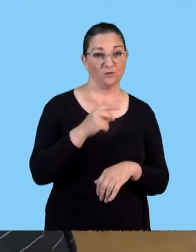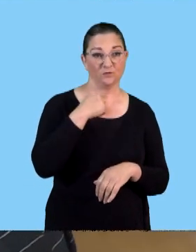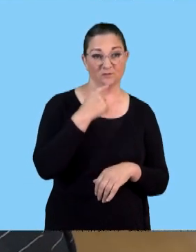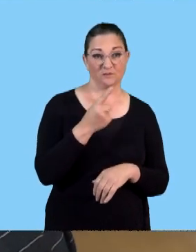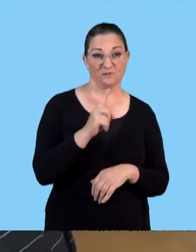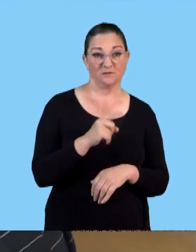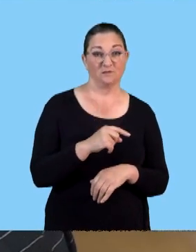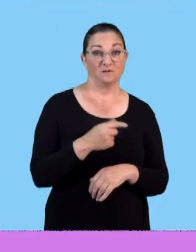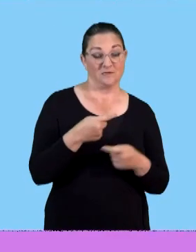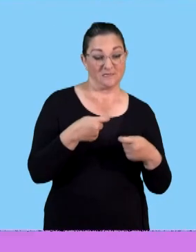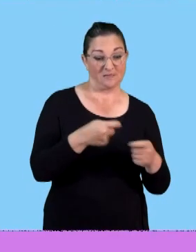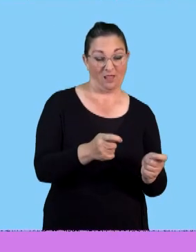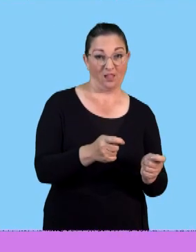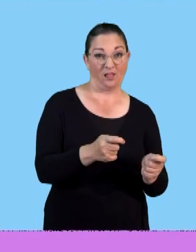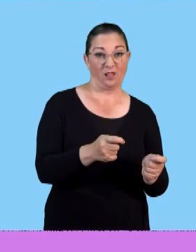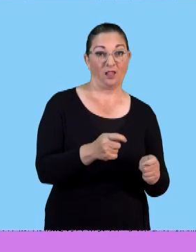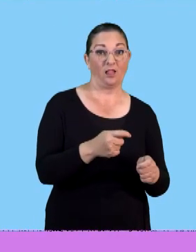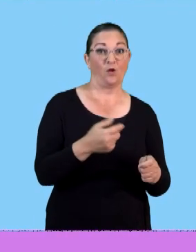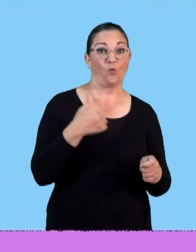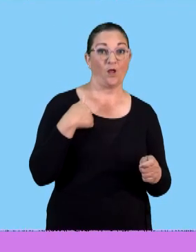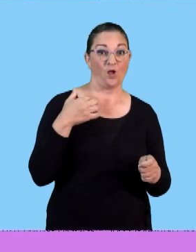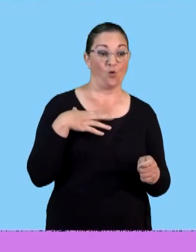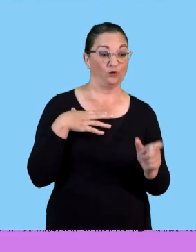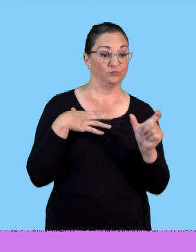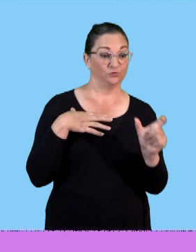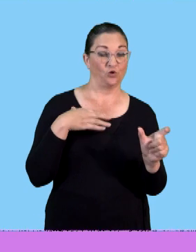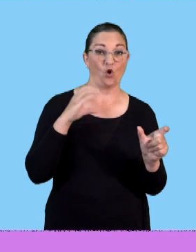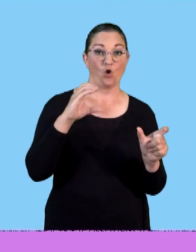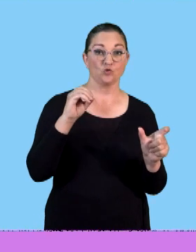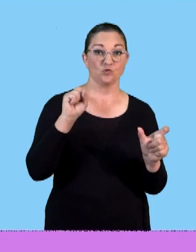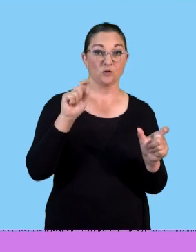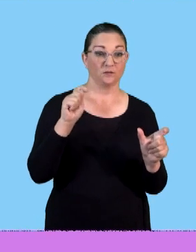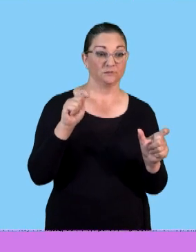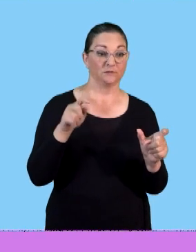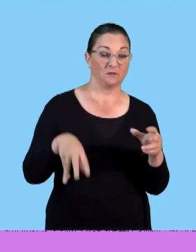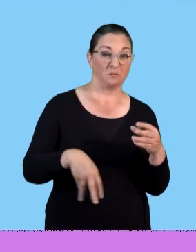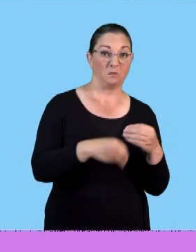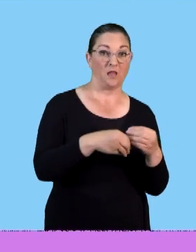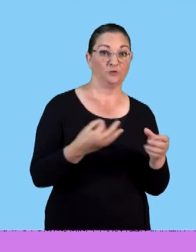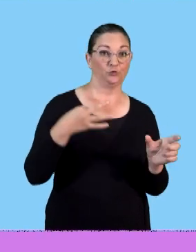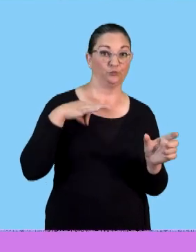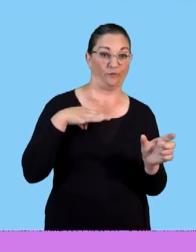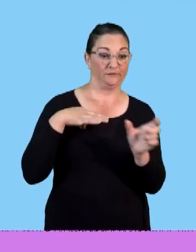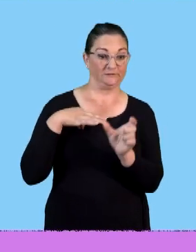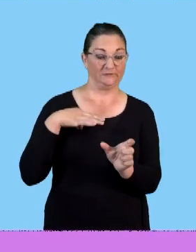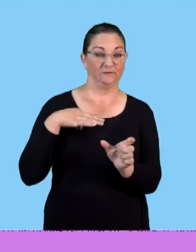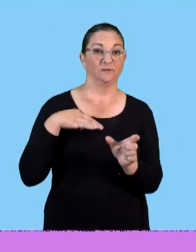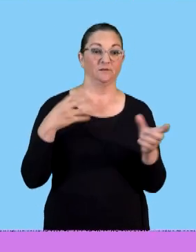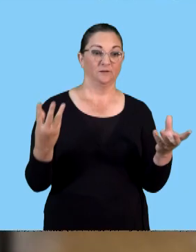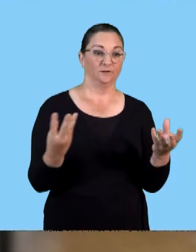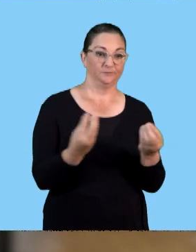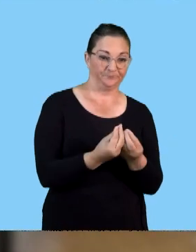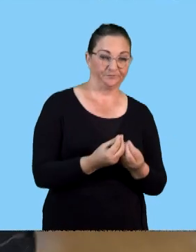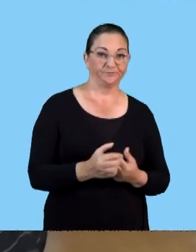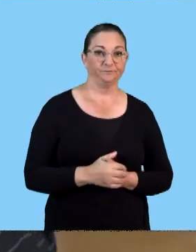clearly indicated that in order to determine the selling price, we need the profit plus the cost price. Now we have both those